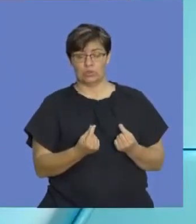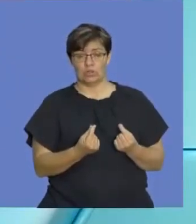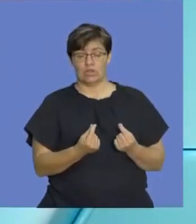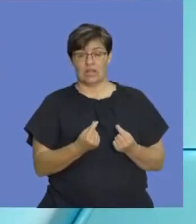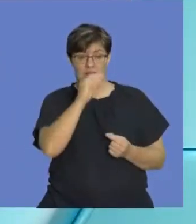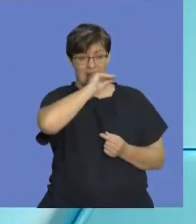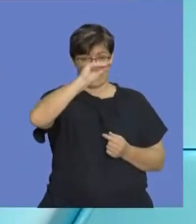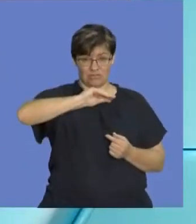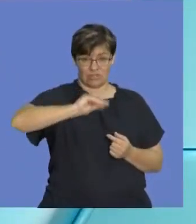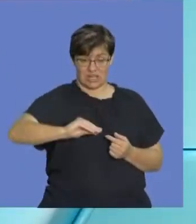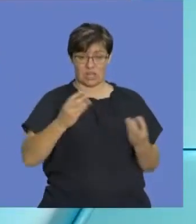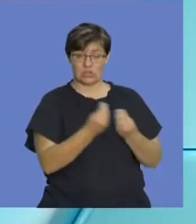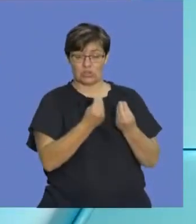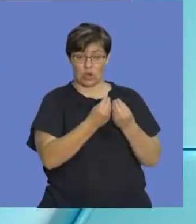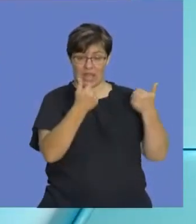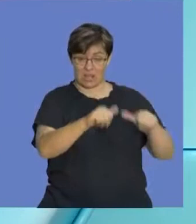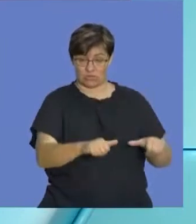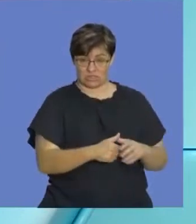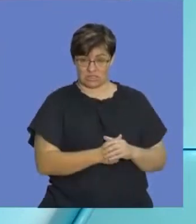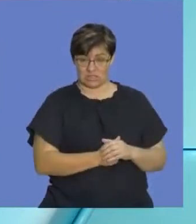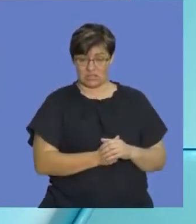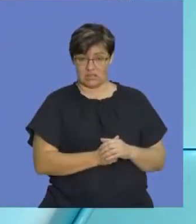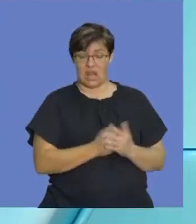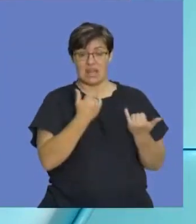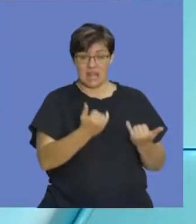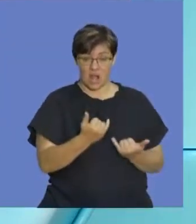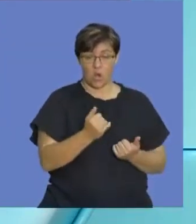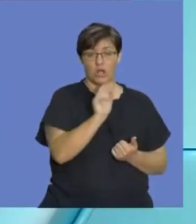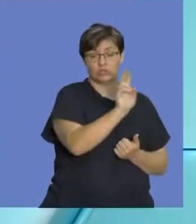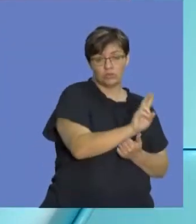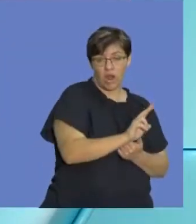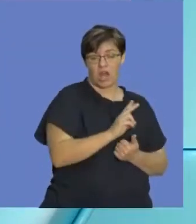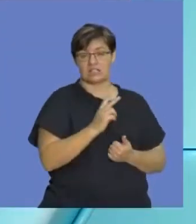account, you're going to transfer the actual amount of